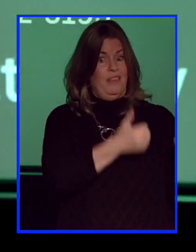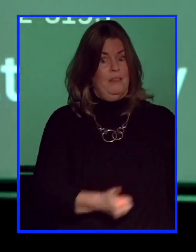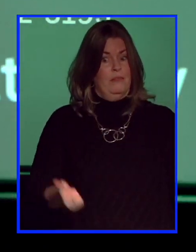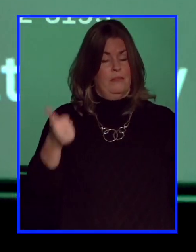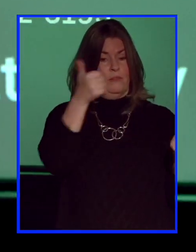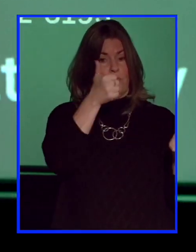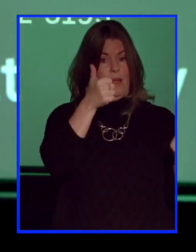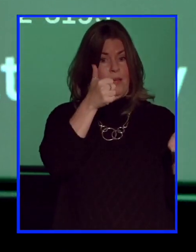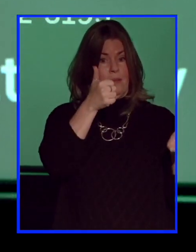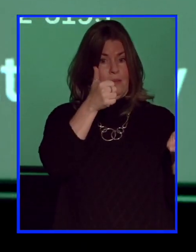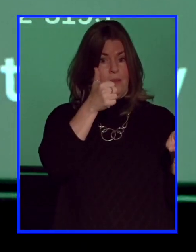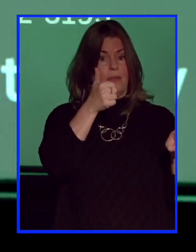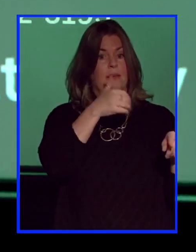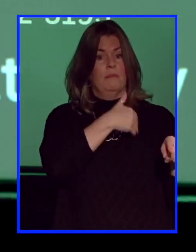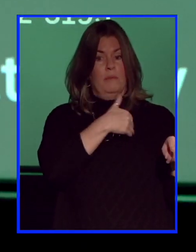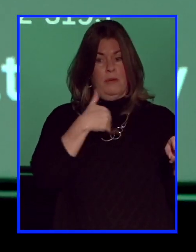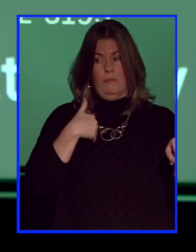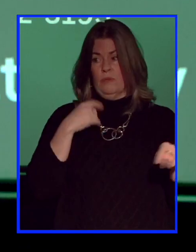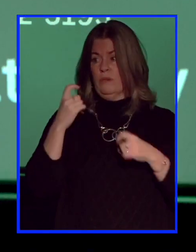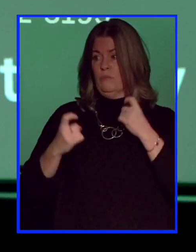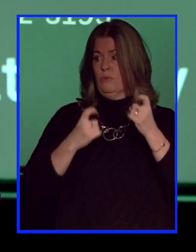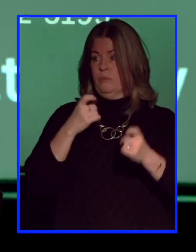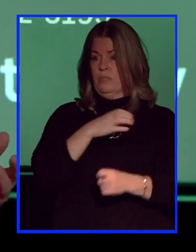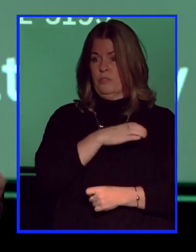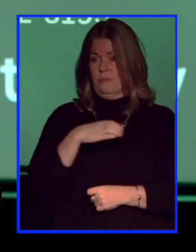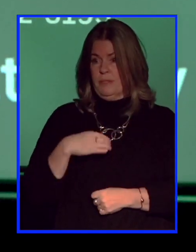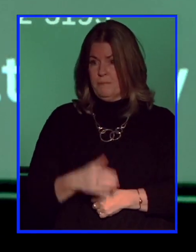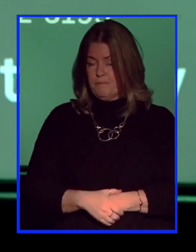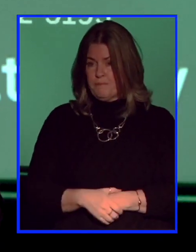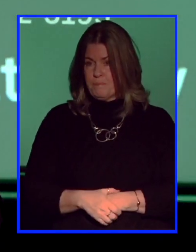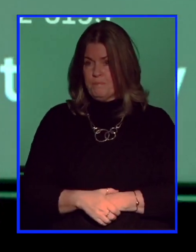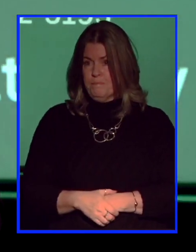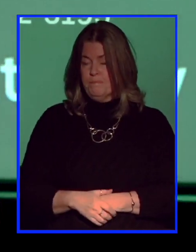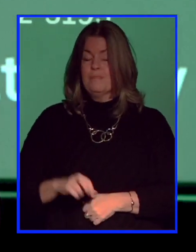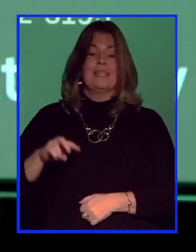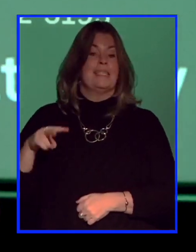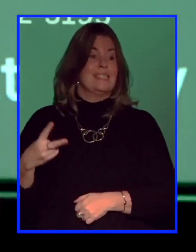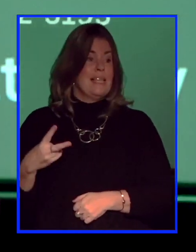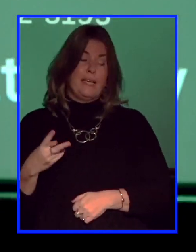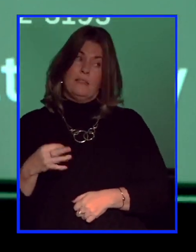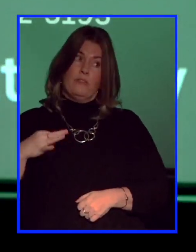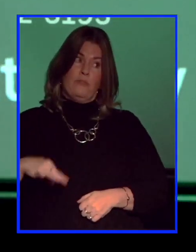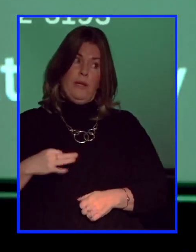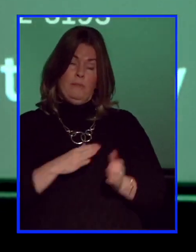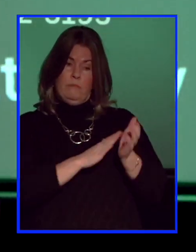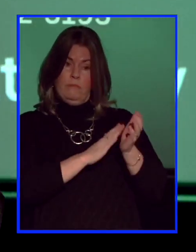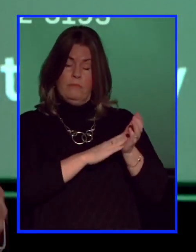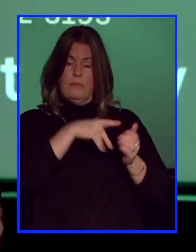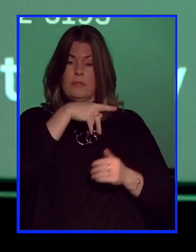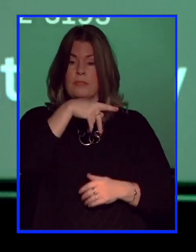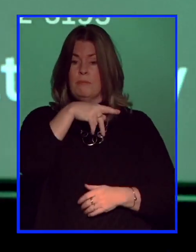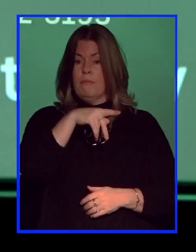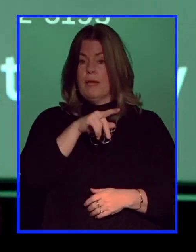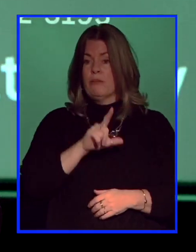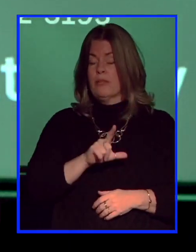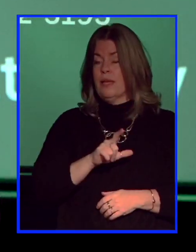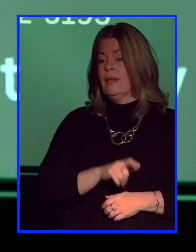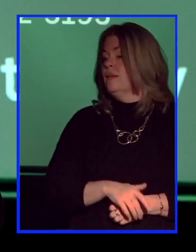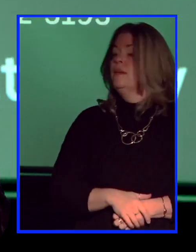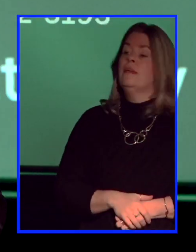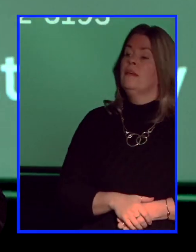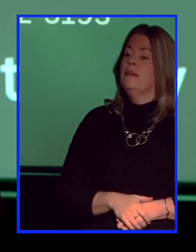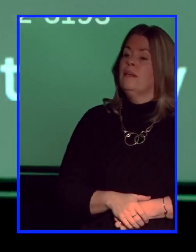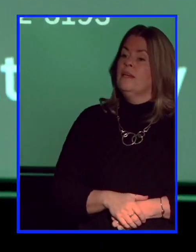on the Appropriations Committee. Secondly, again, this is a credit to Patrick. A lot of the things he did, he got embedded